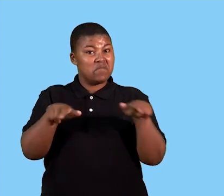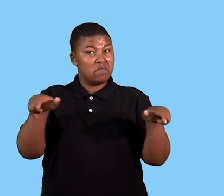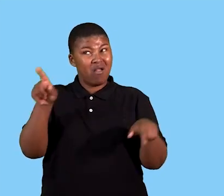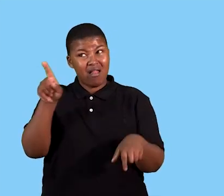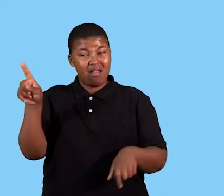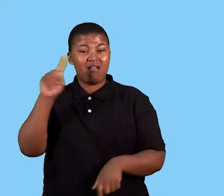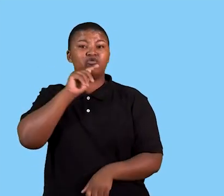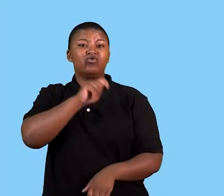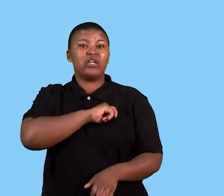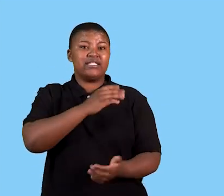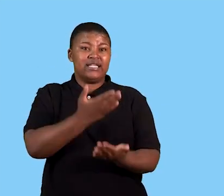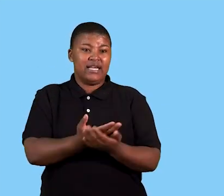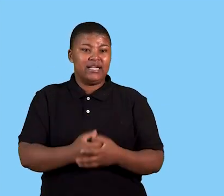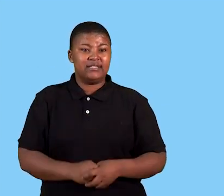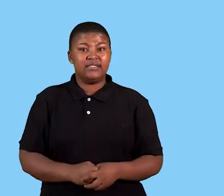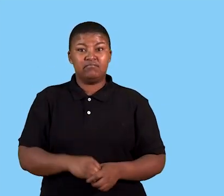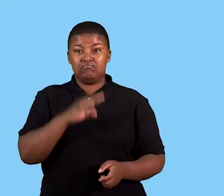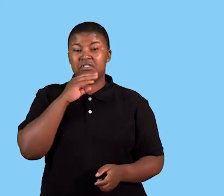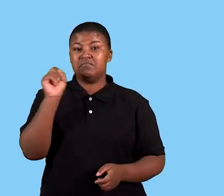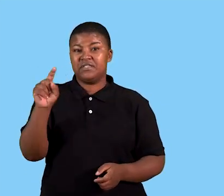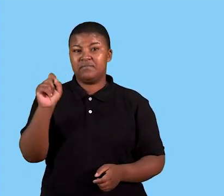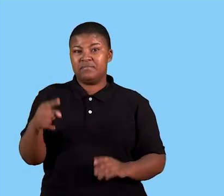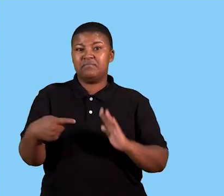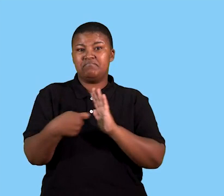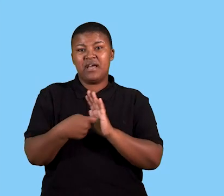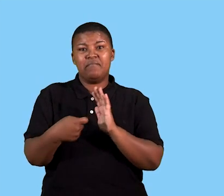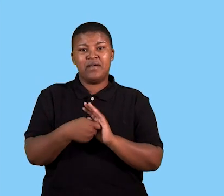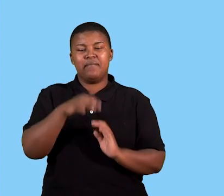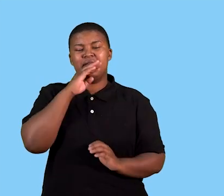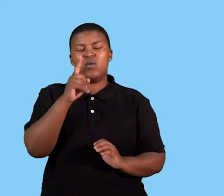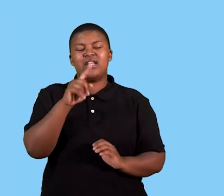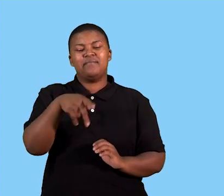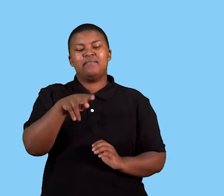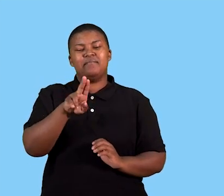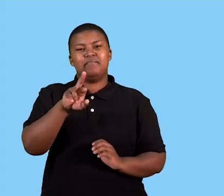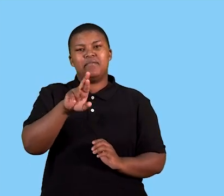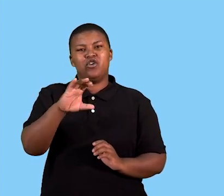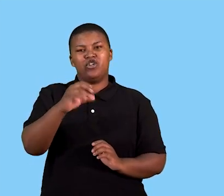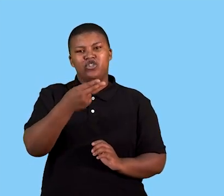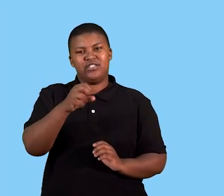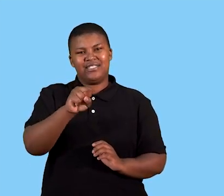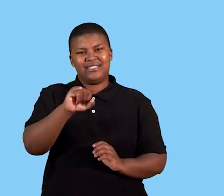trusted suppliers. So this will obviously be the purchasing function.